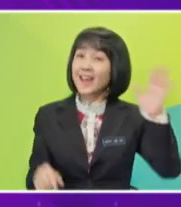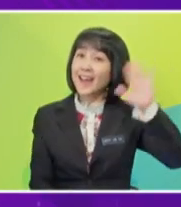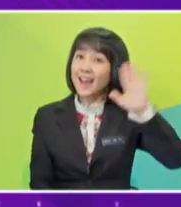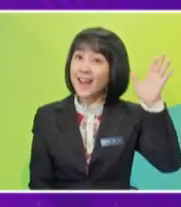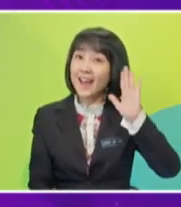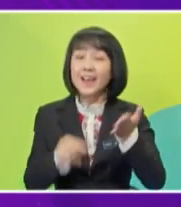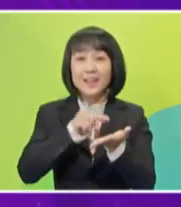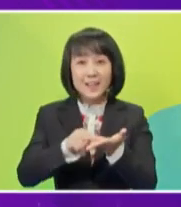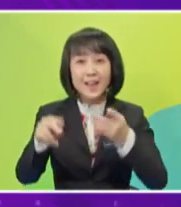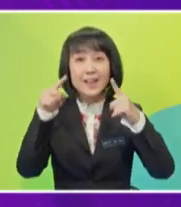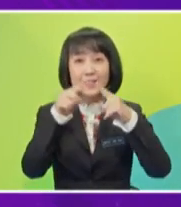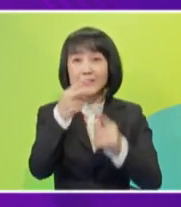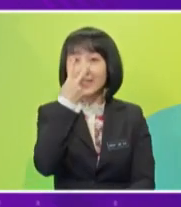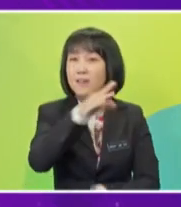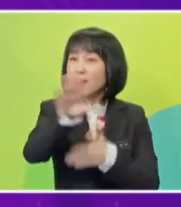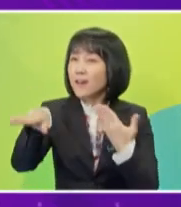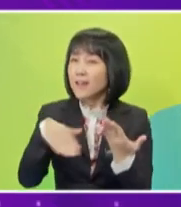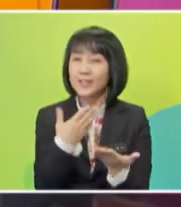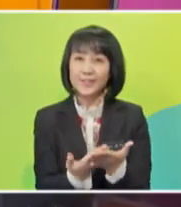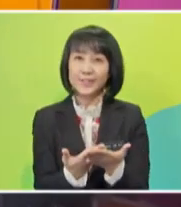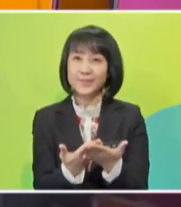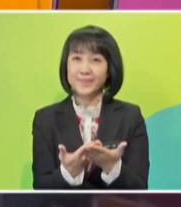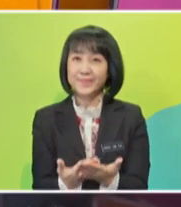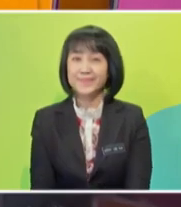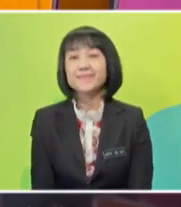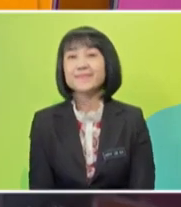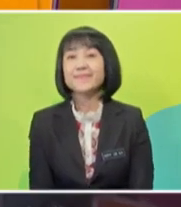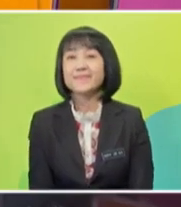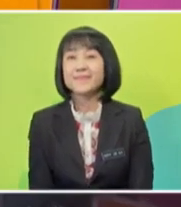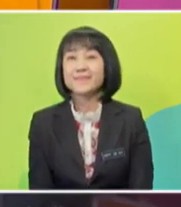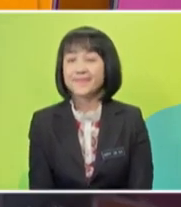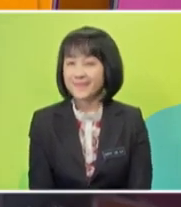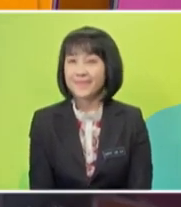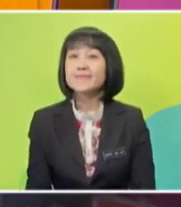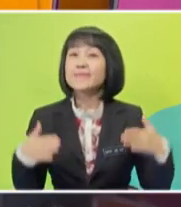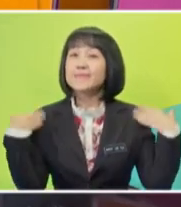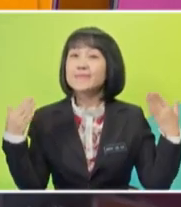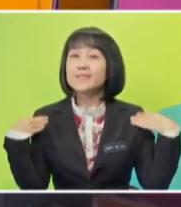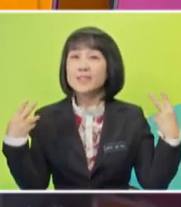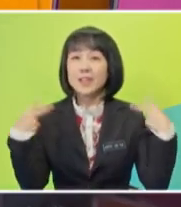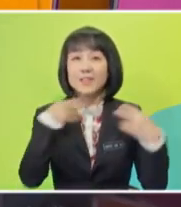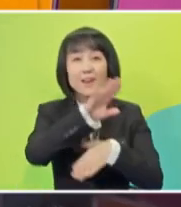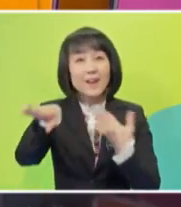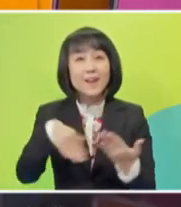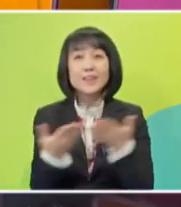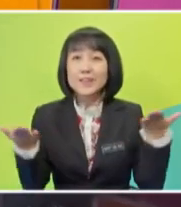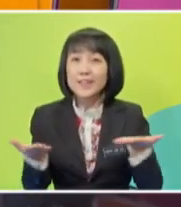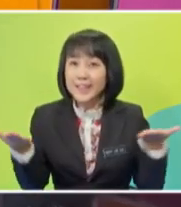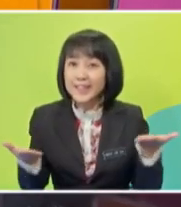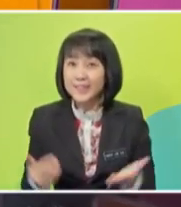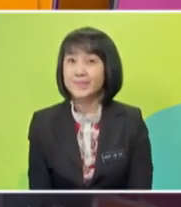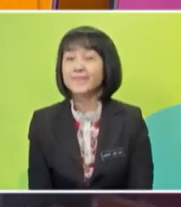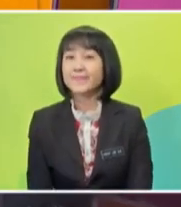here today. Yes, it is absolutely amazing to have you here. But of course, I have a